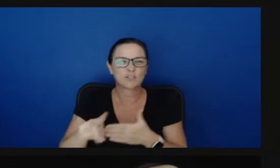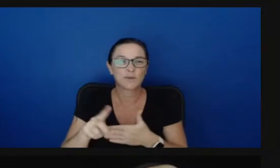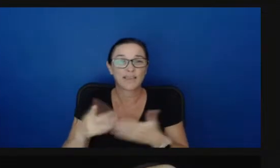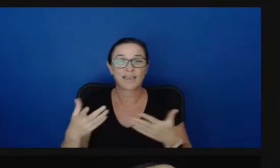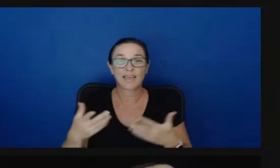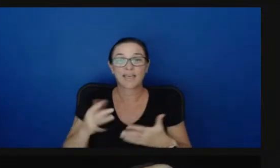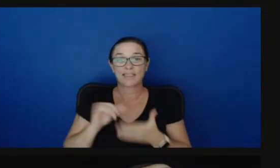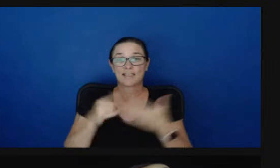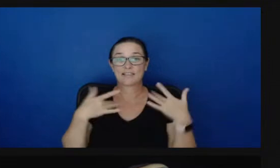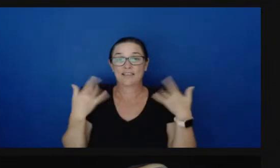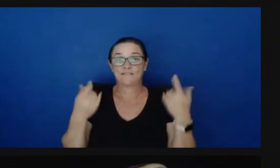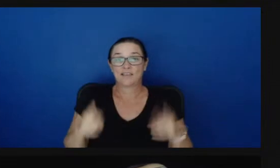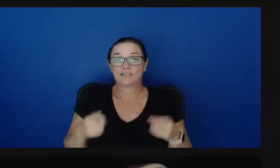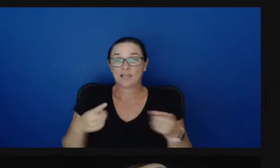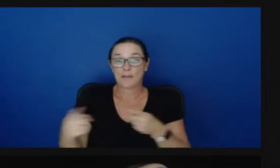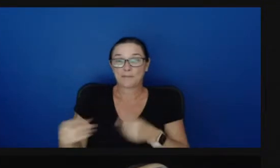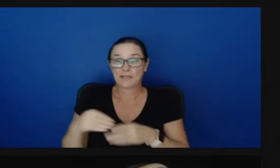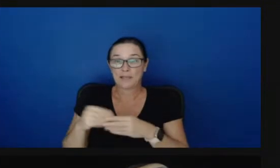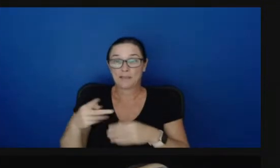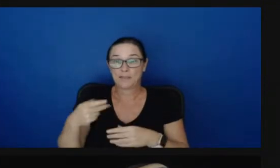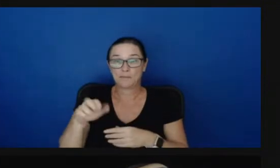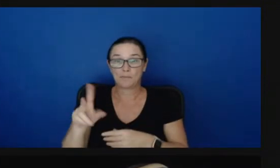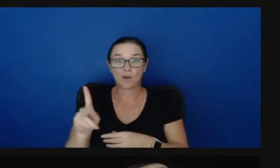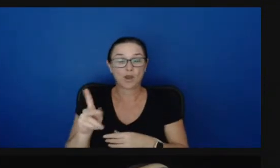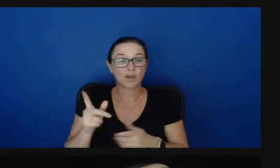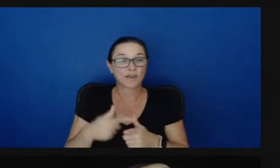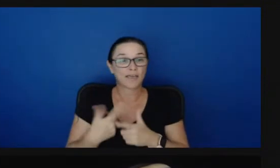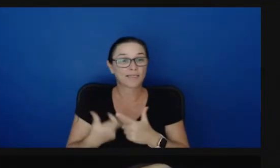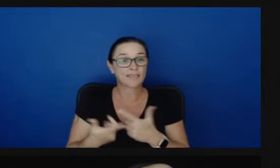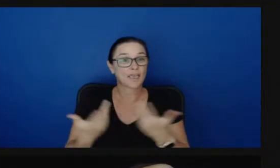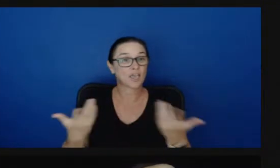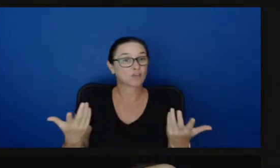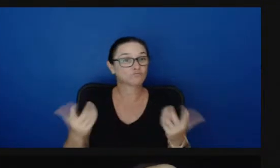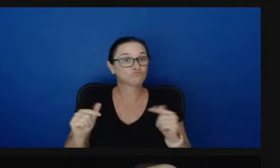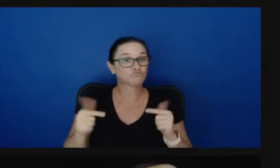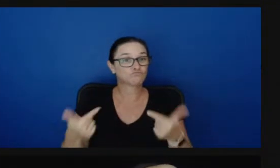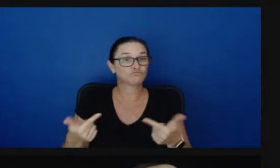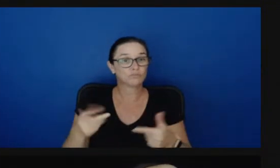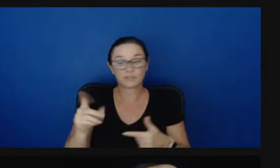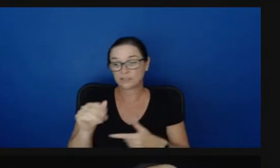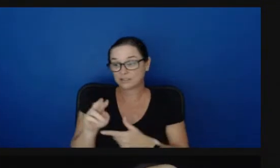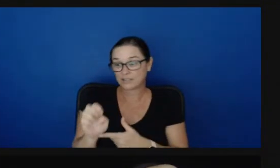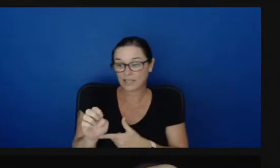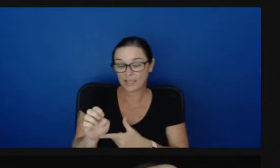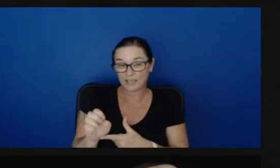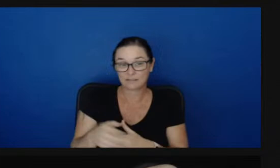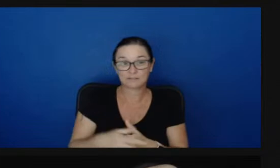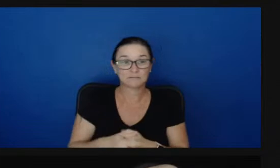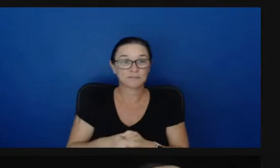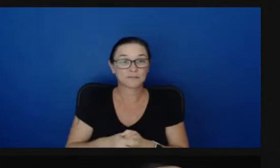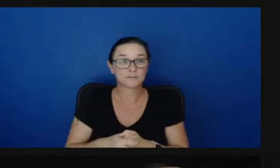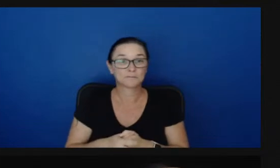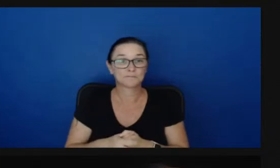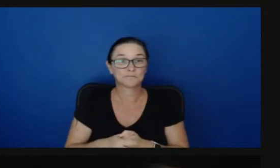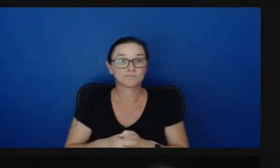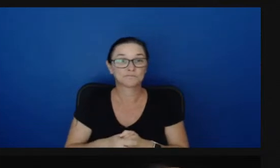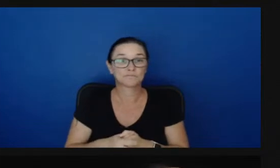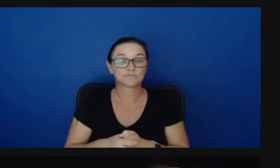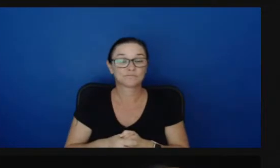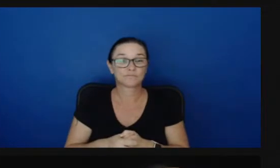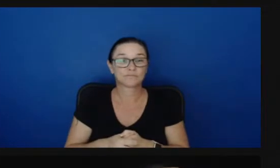in the park. And with that said, Dane, we can say some thank yous, and I'll pass it to you. All right, sounds